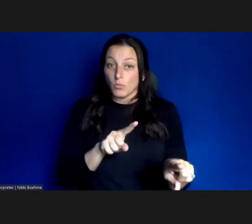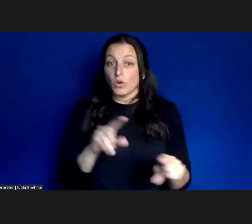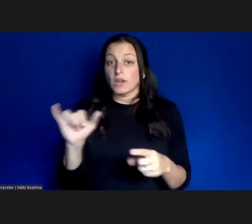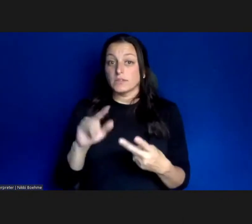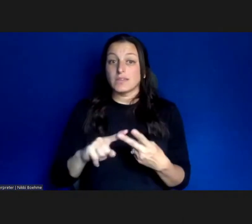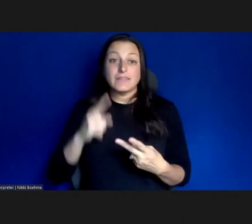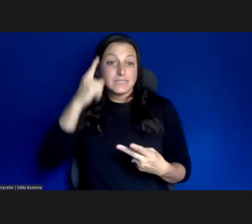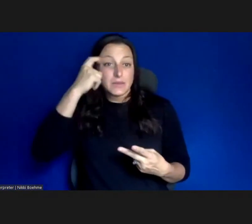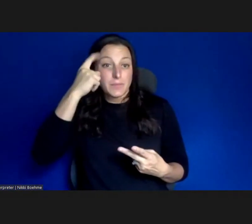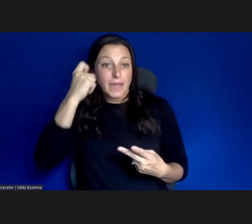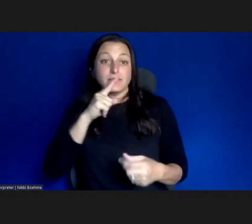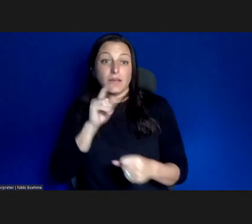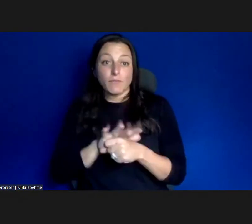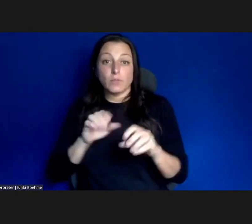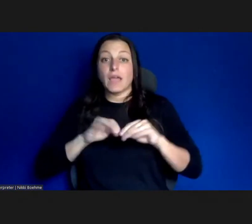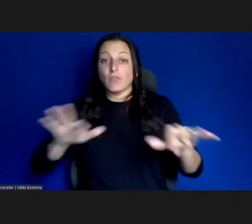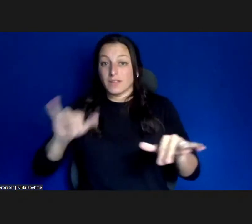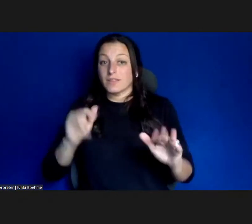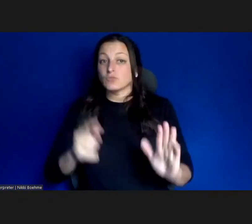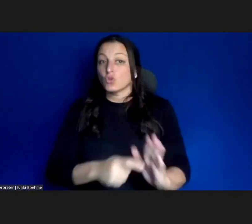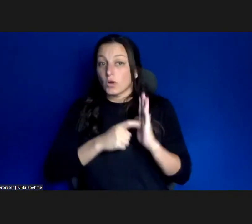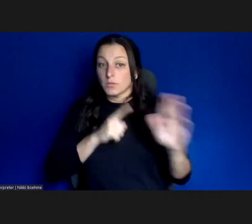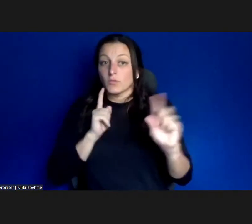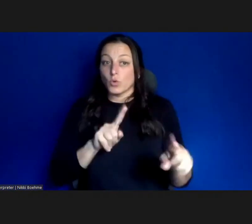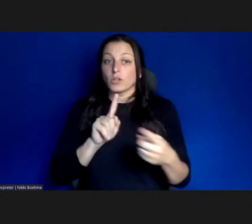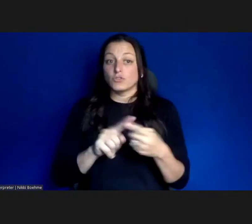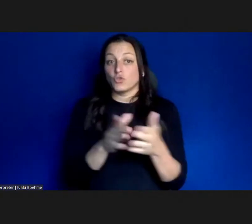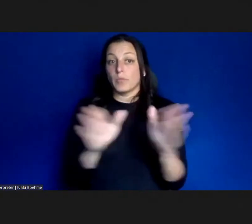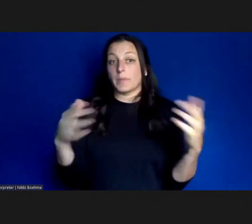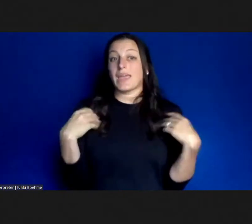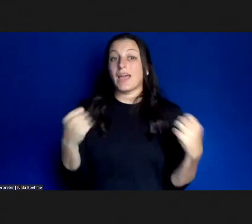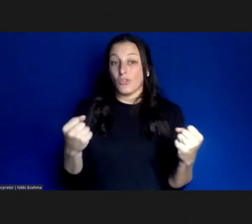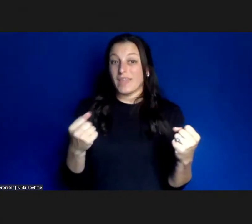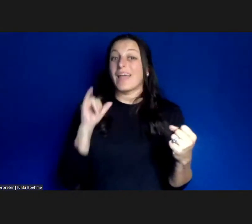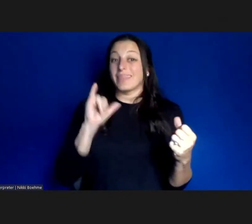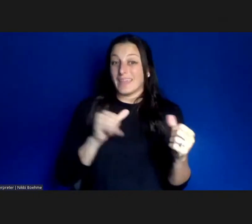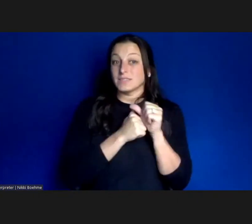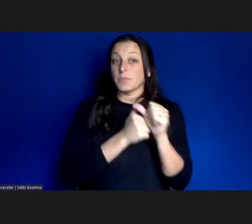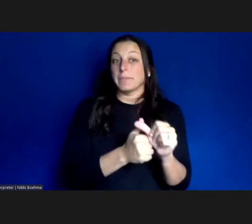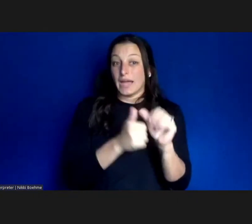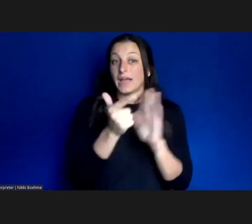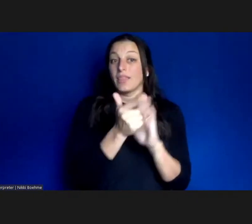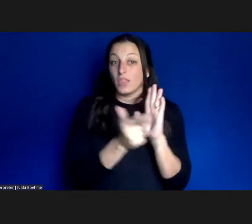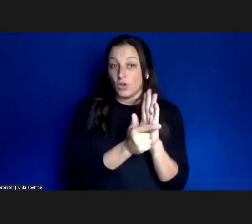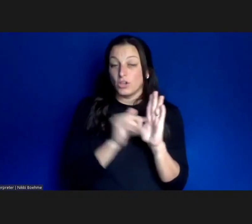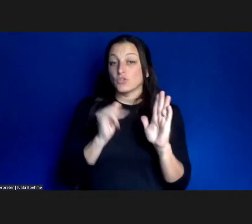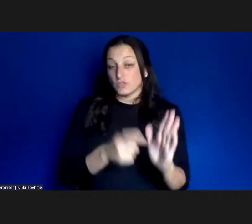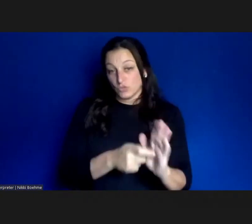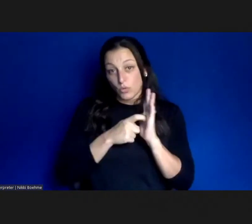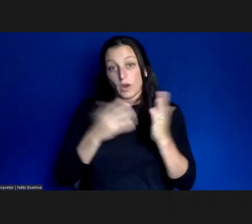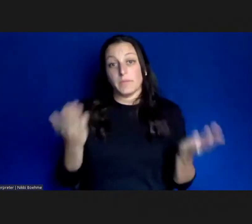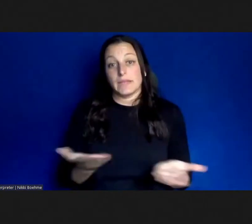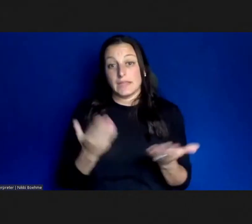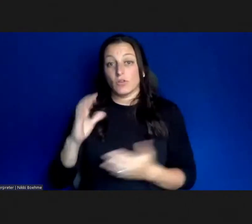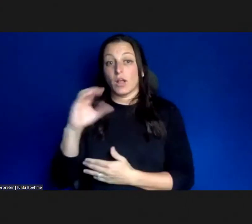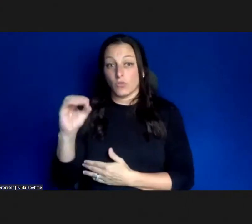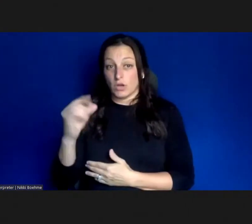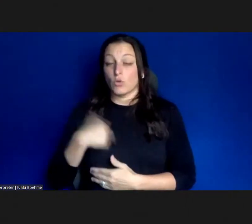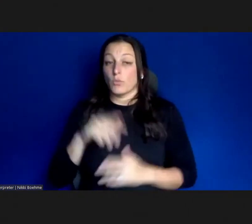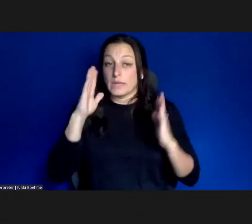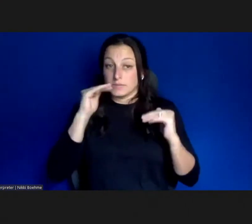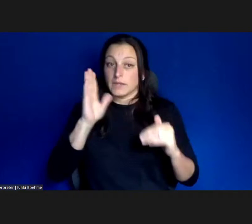confirmed outbreaks are required to be reported to public health by law. So that certainly is a requirement here in the state and would be an